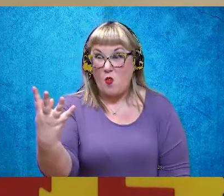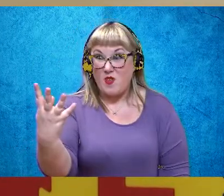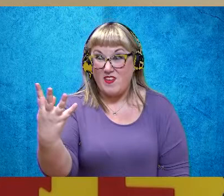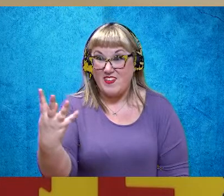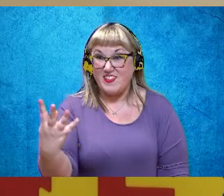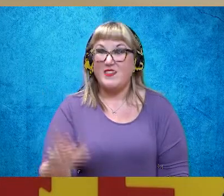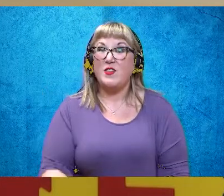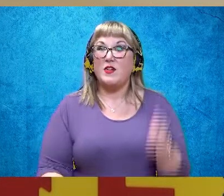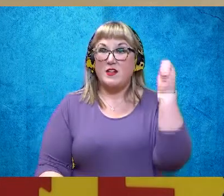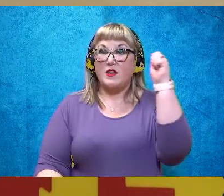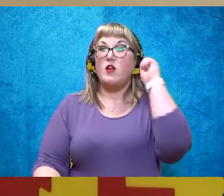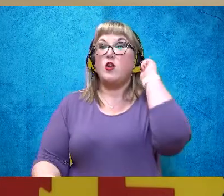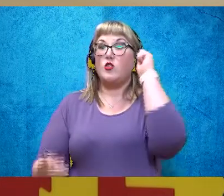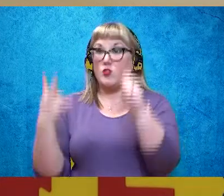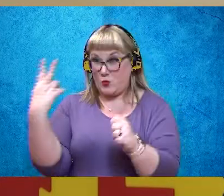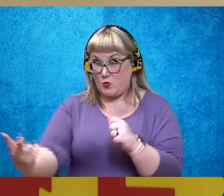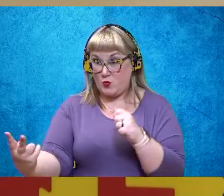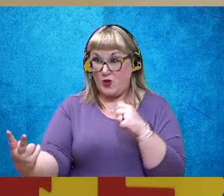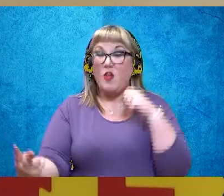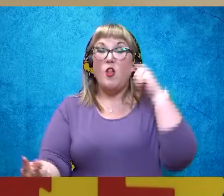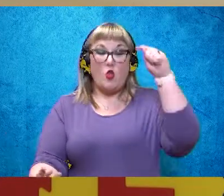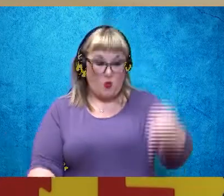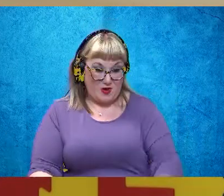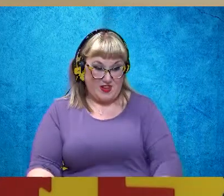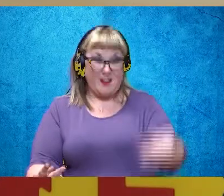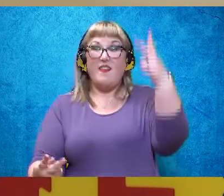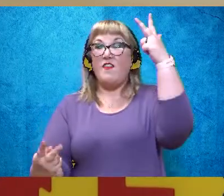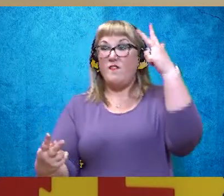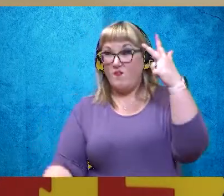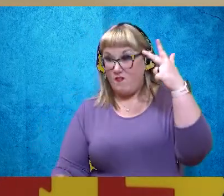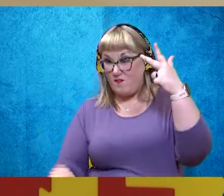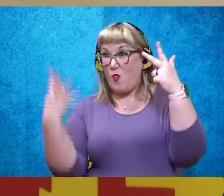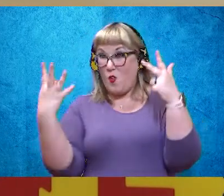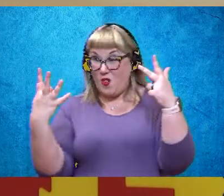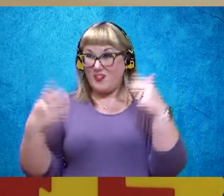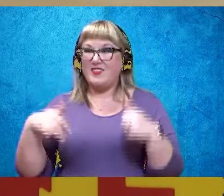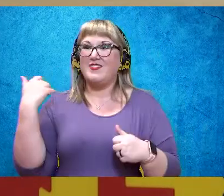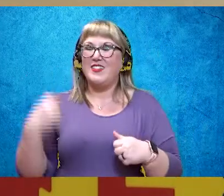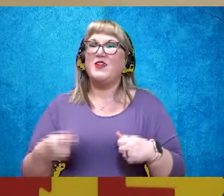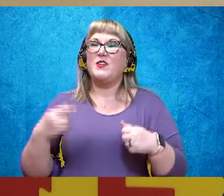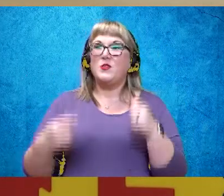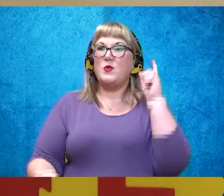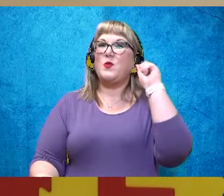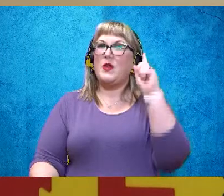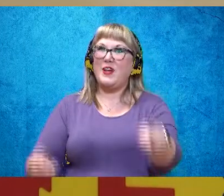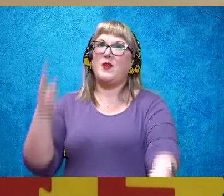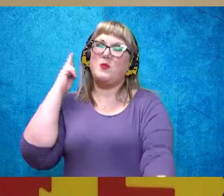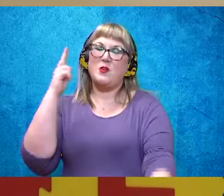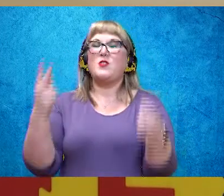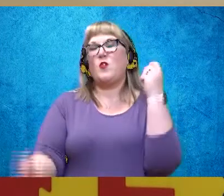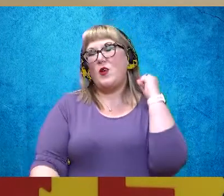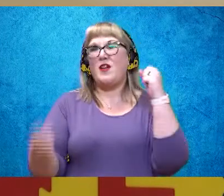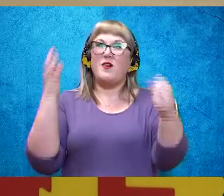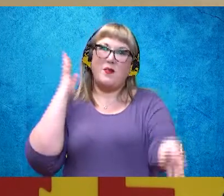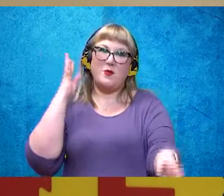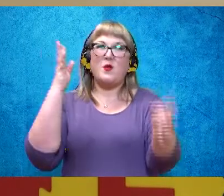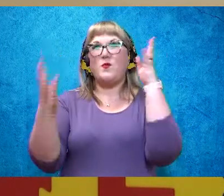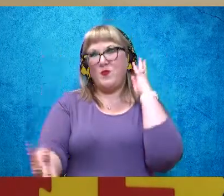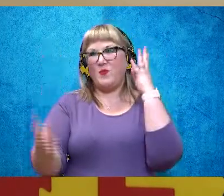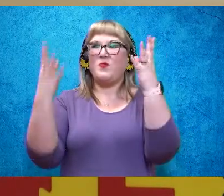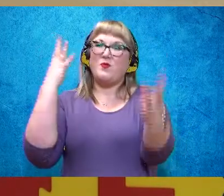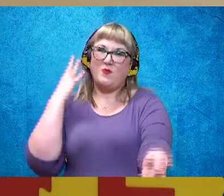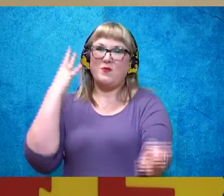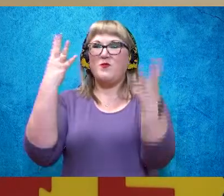4. 1, 2, 3, 4. Johnny works with 4 hammers, 4 hammers,